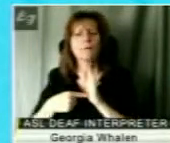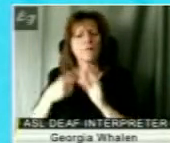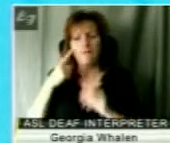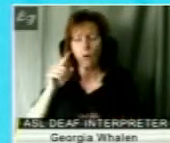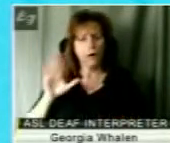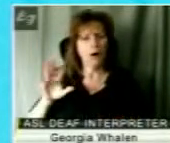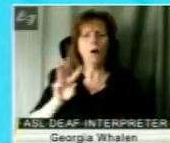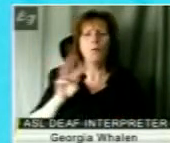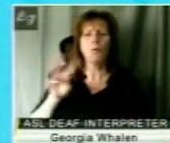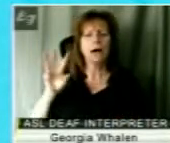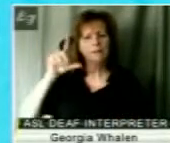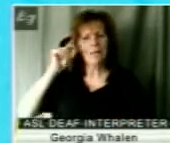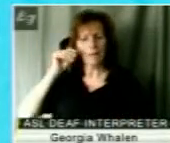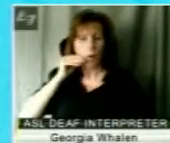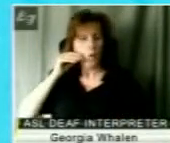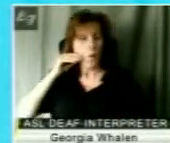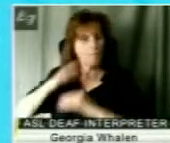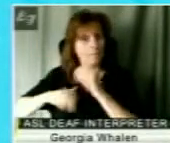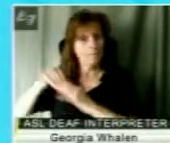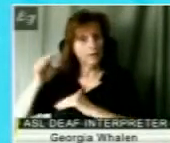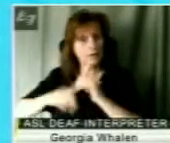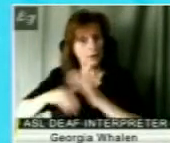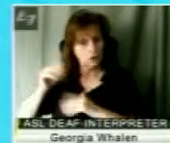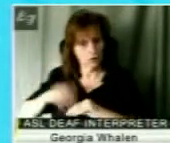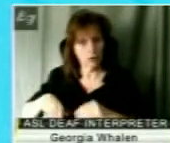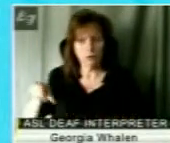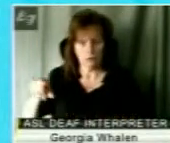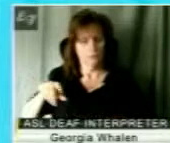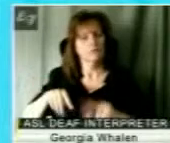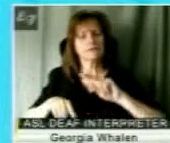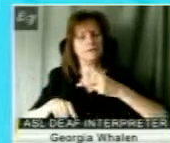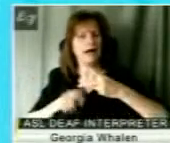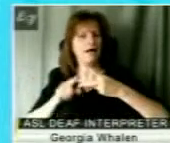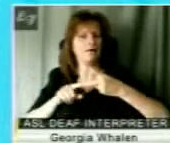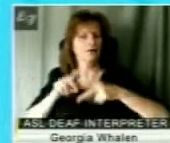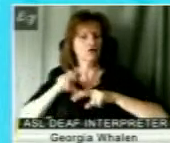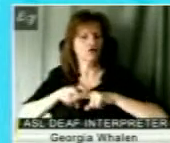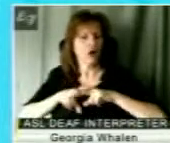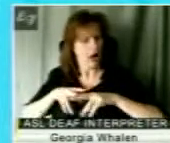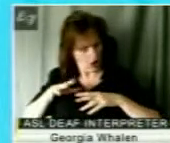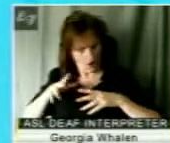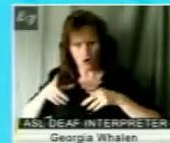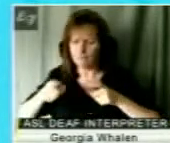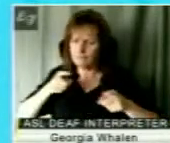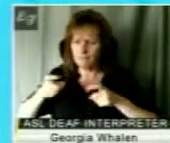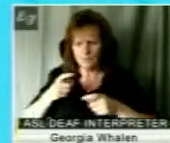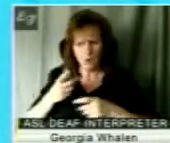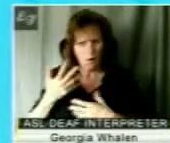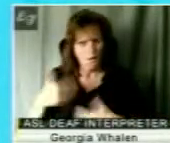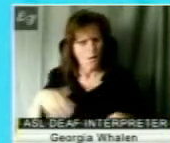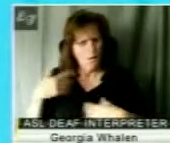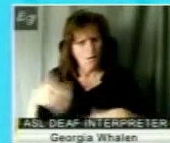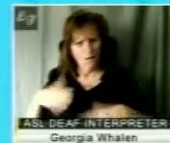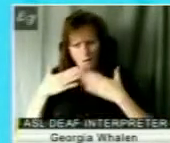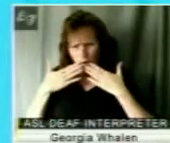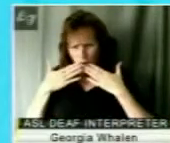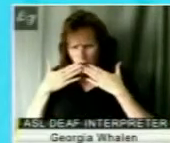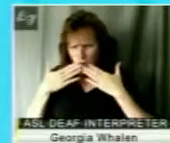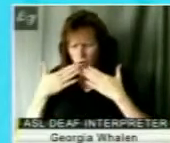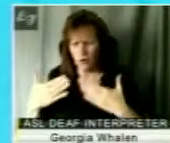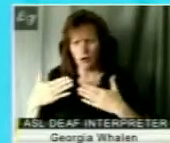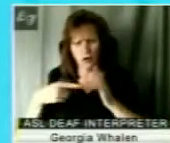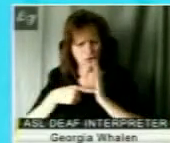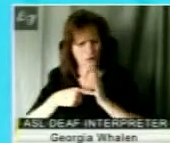Association, will be the vice chair, and there's lots of good people here that will certainly make some good recommendations on what we either need to do as a